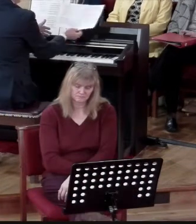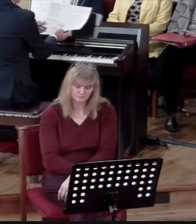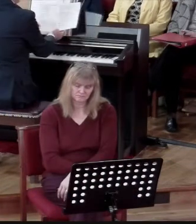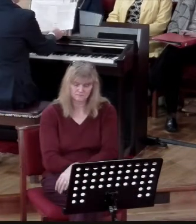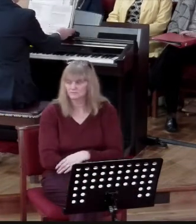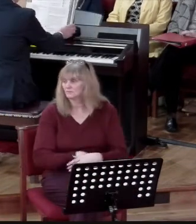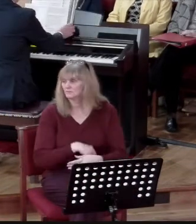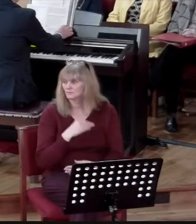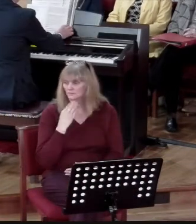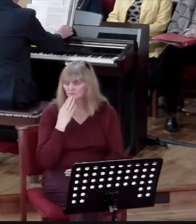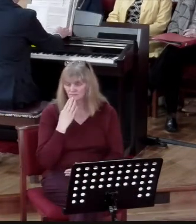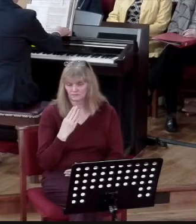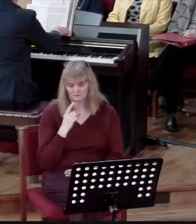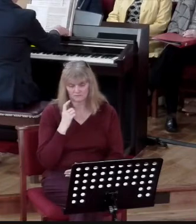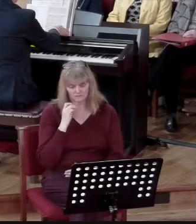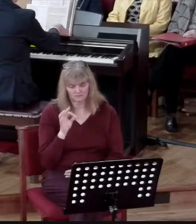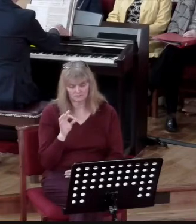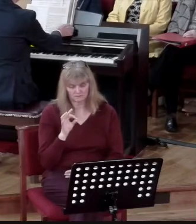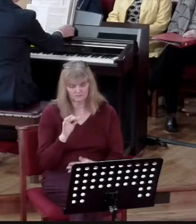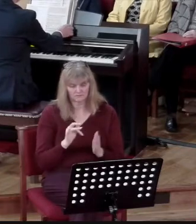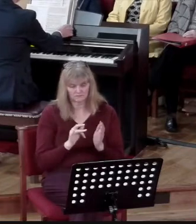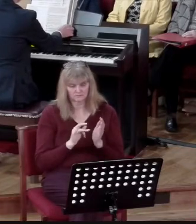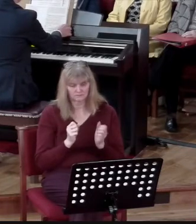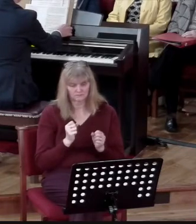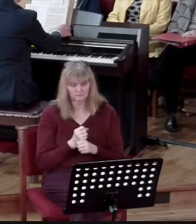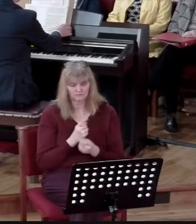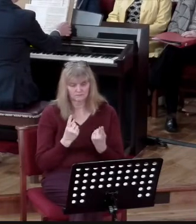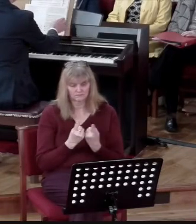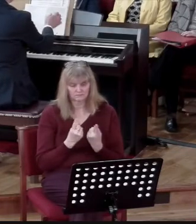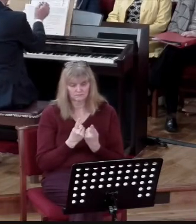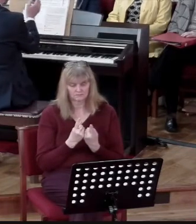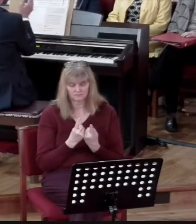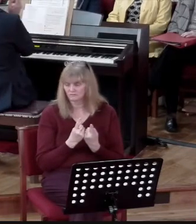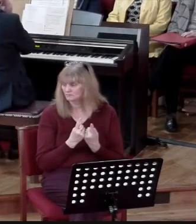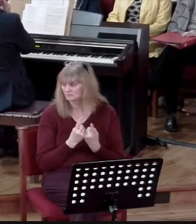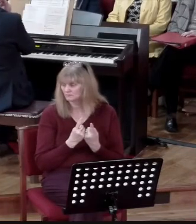Just before we pray, could I ask you to do something with me this morning?